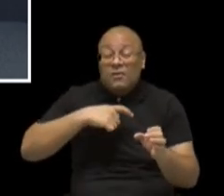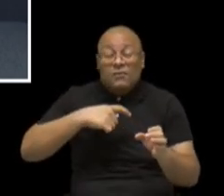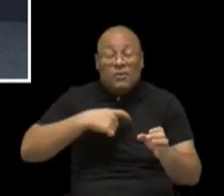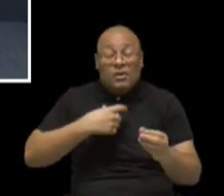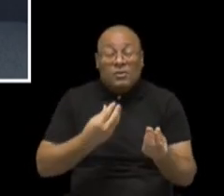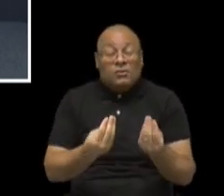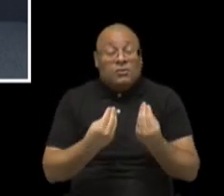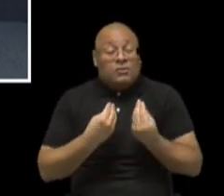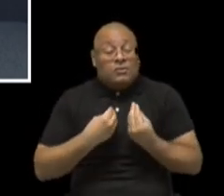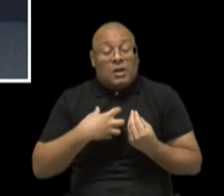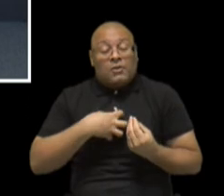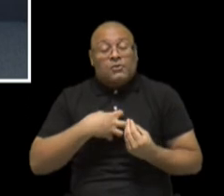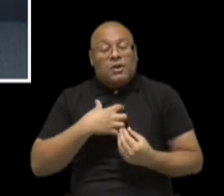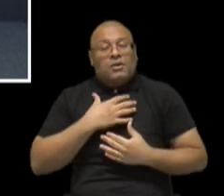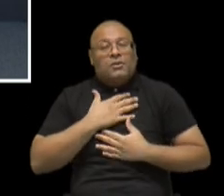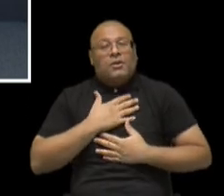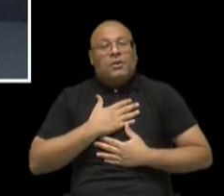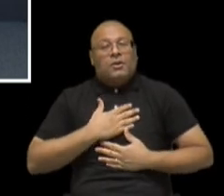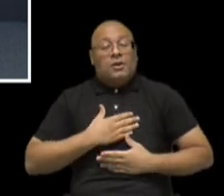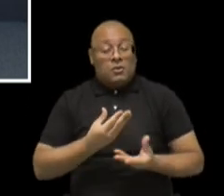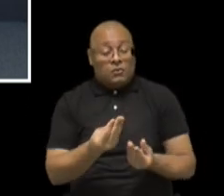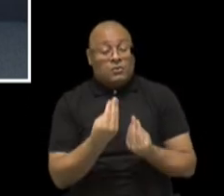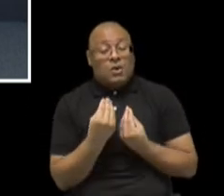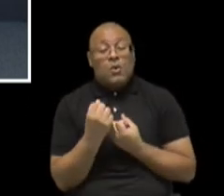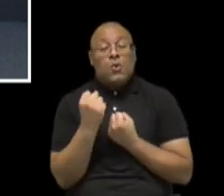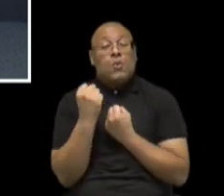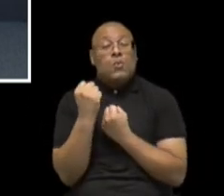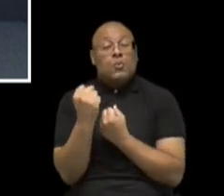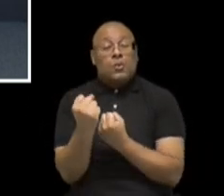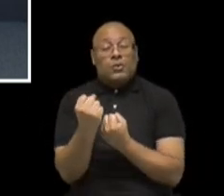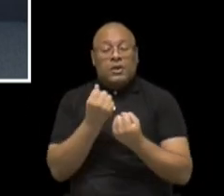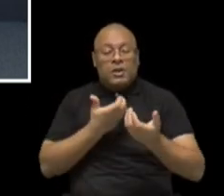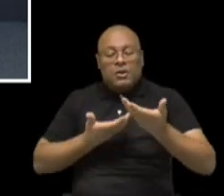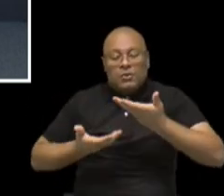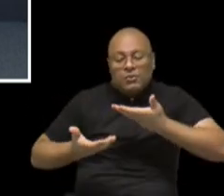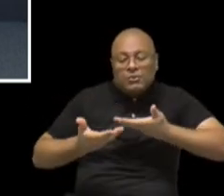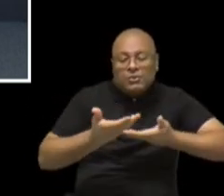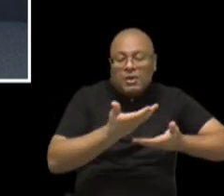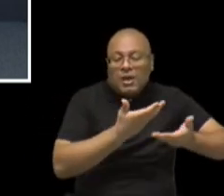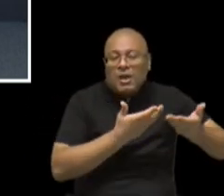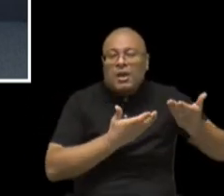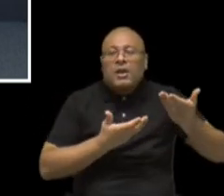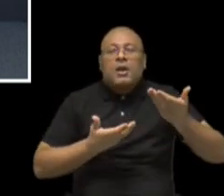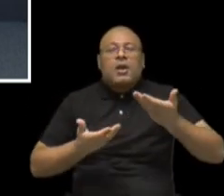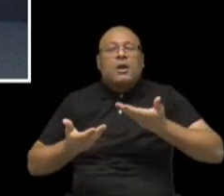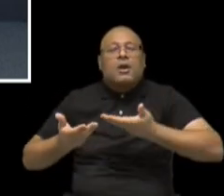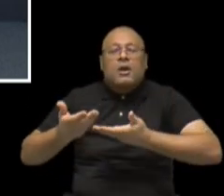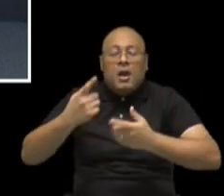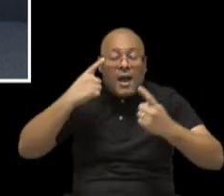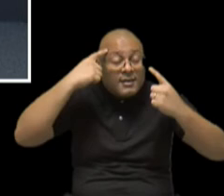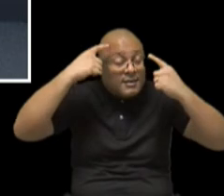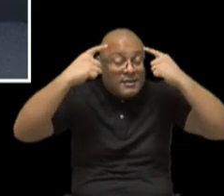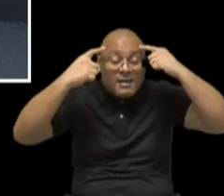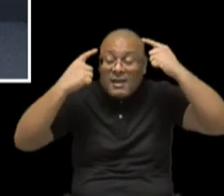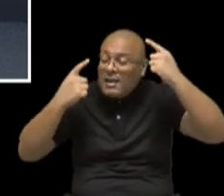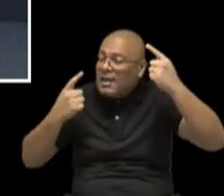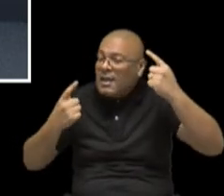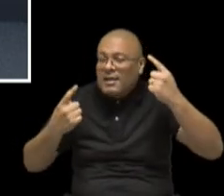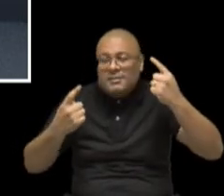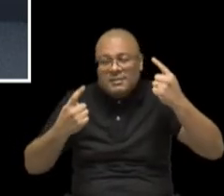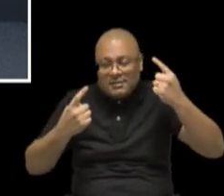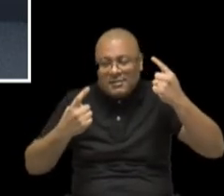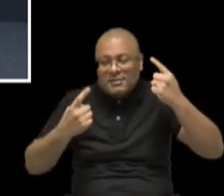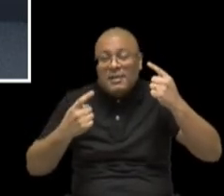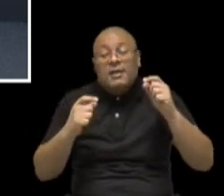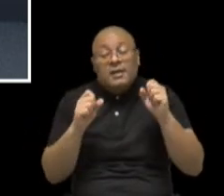and also very empowering. And we all shared our issues and shared our ideas, and we